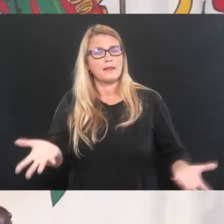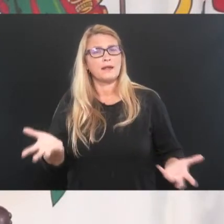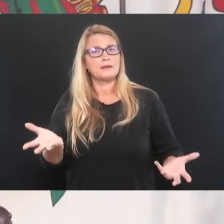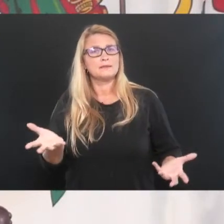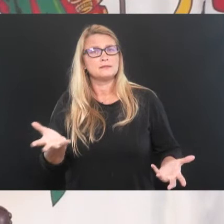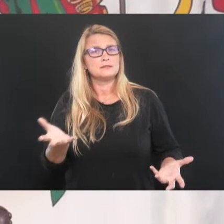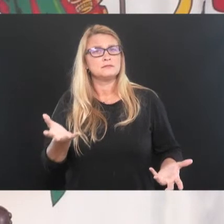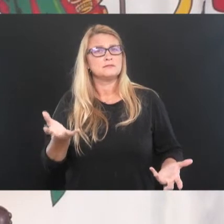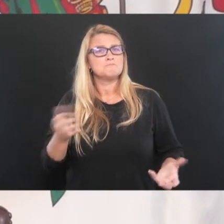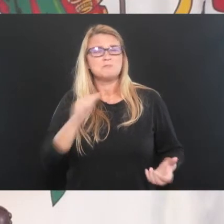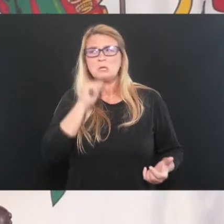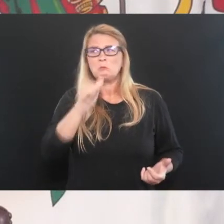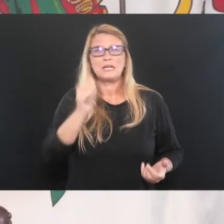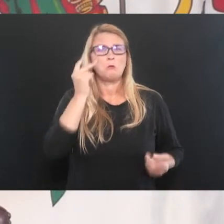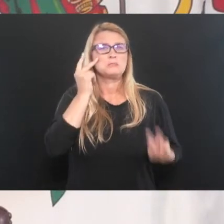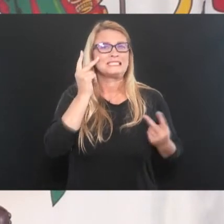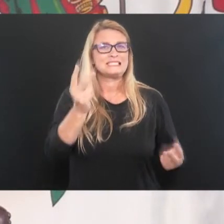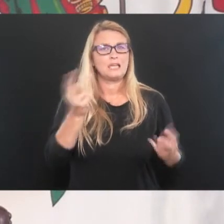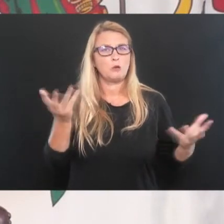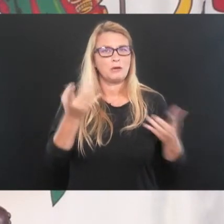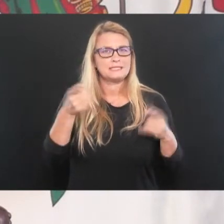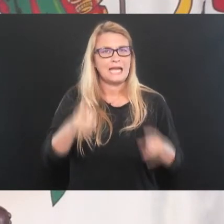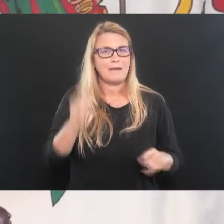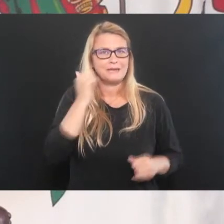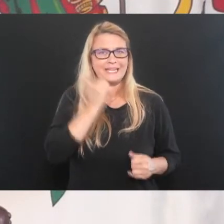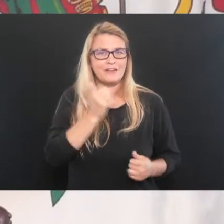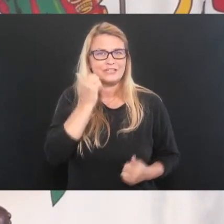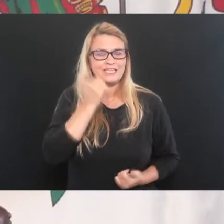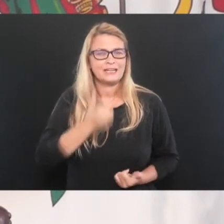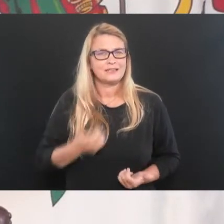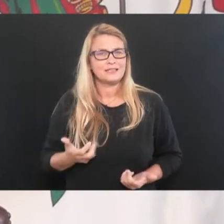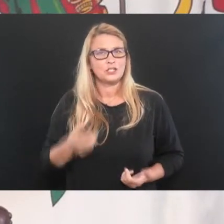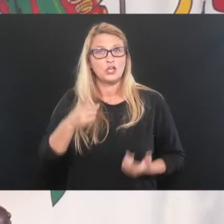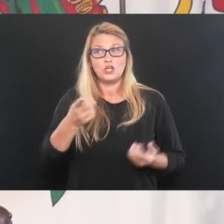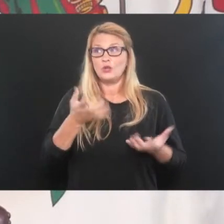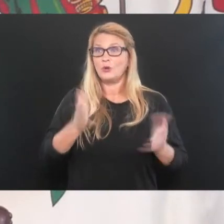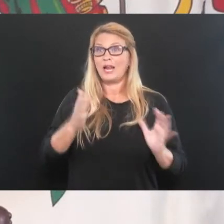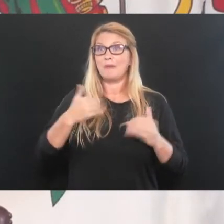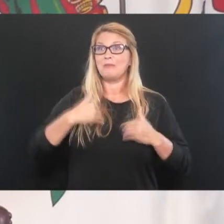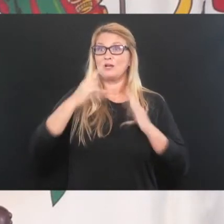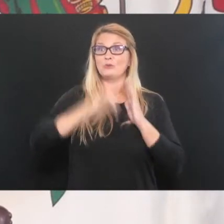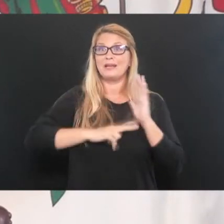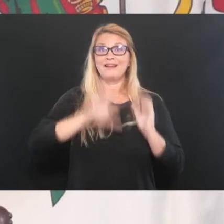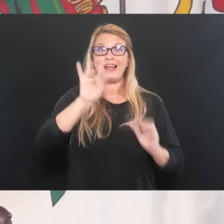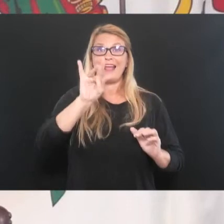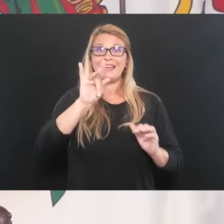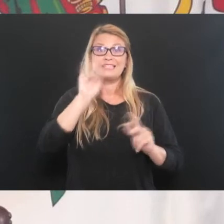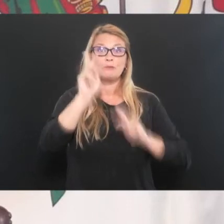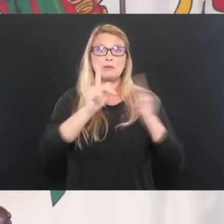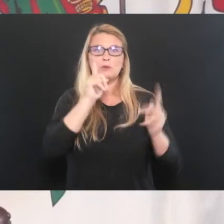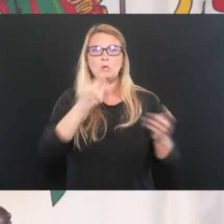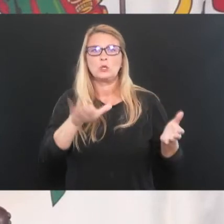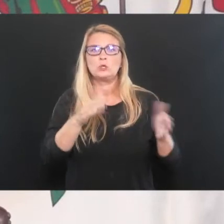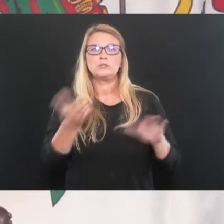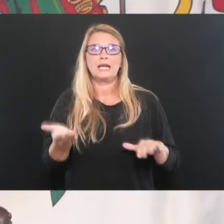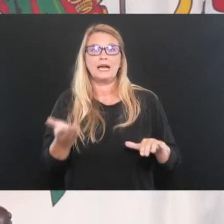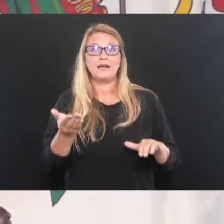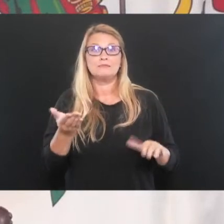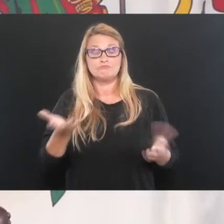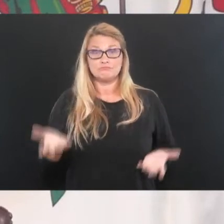ways. You let me read 18 wonderful West Virginians that we lost, and it's like,